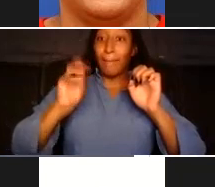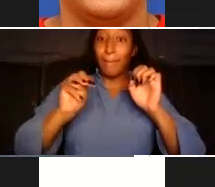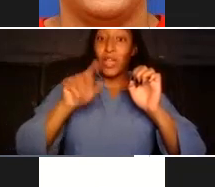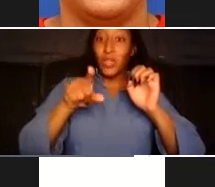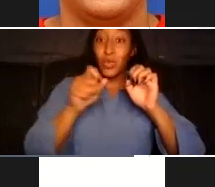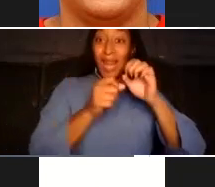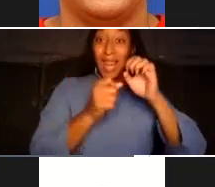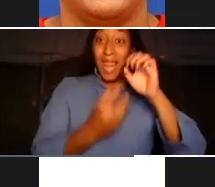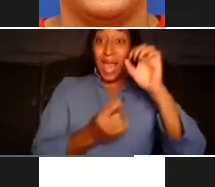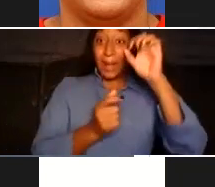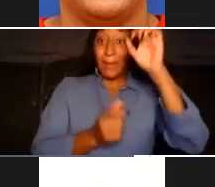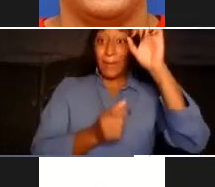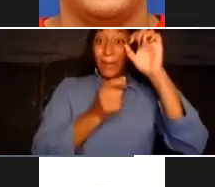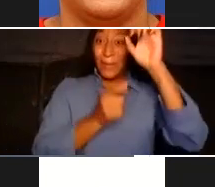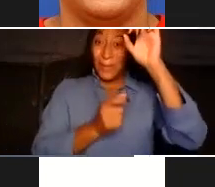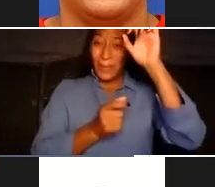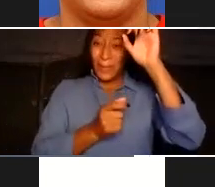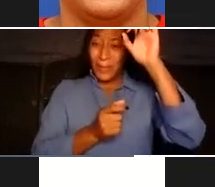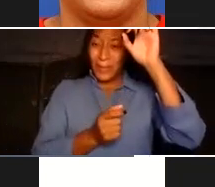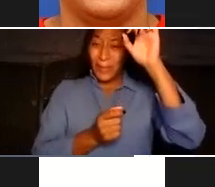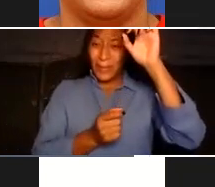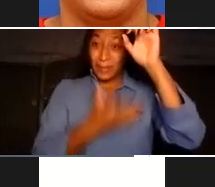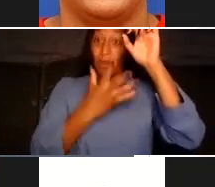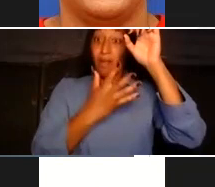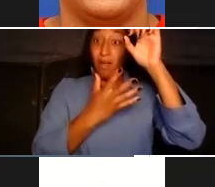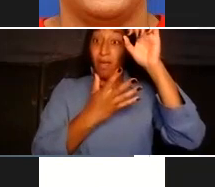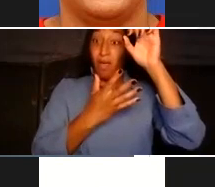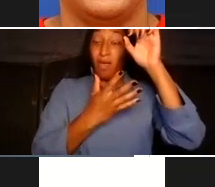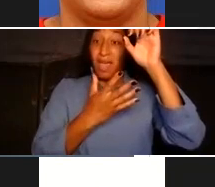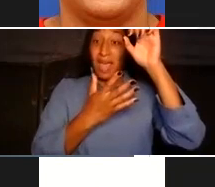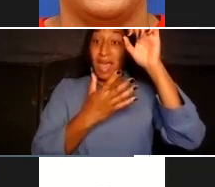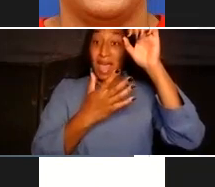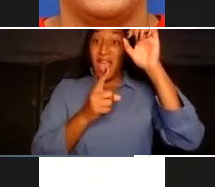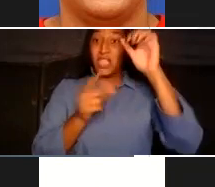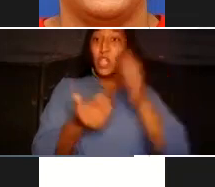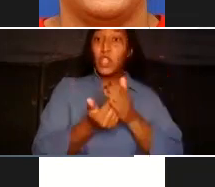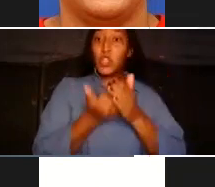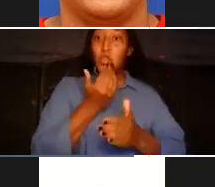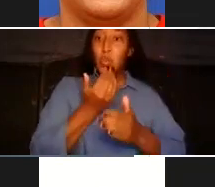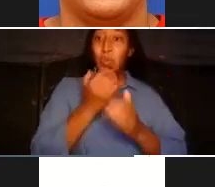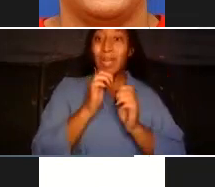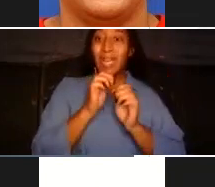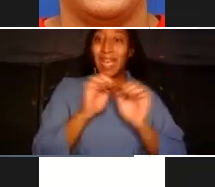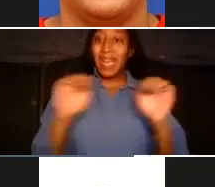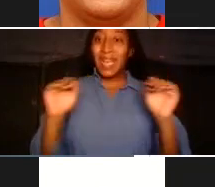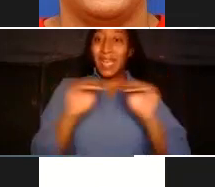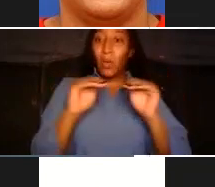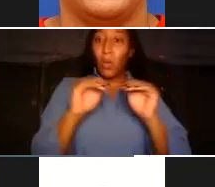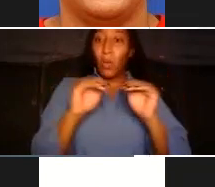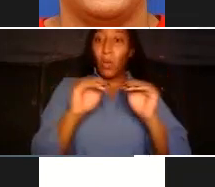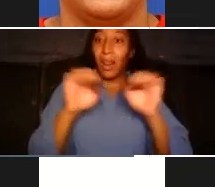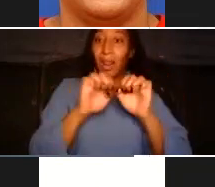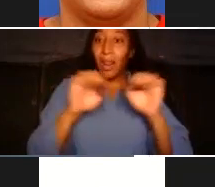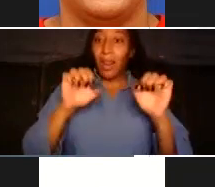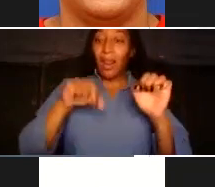position, okay? And then think about if we grab the object that's